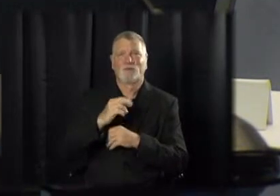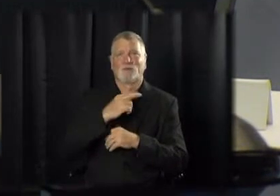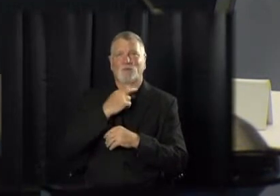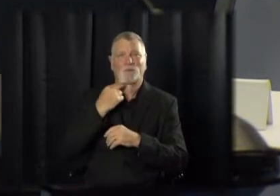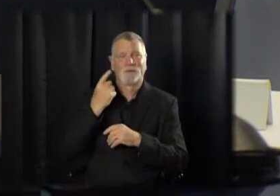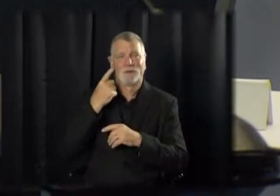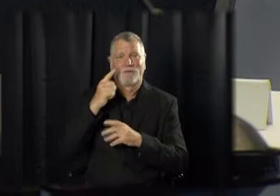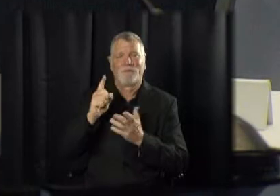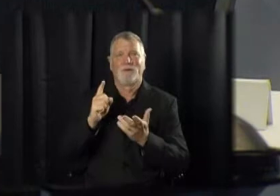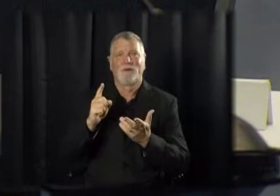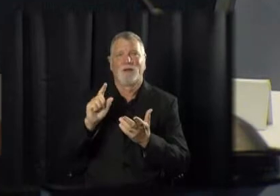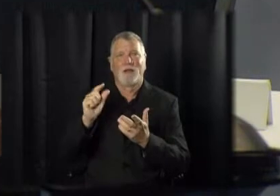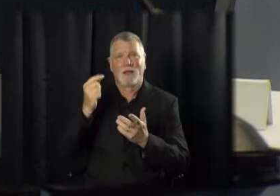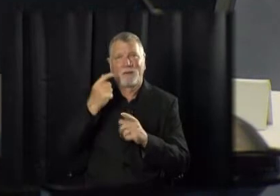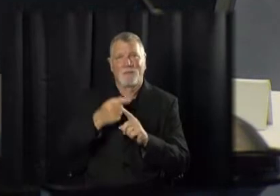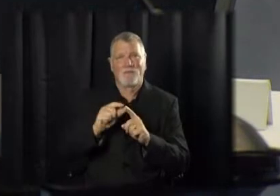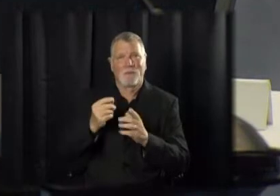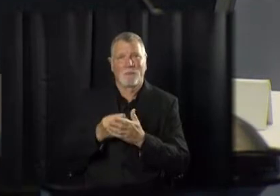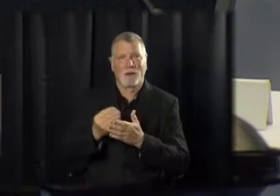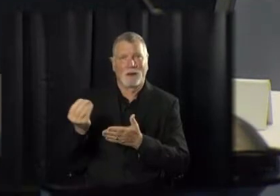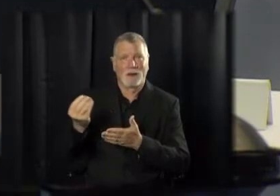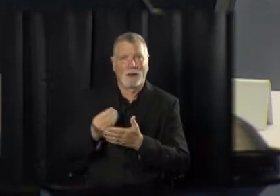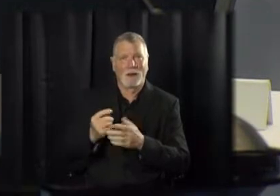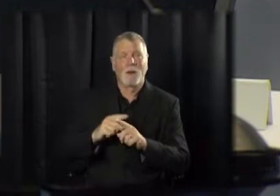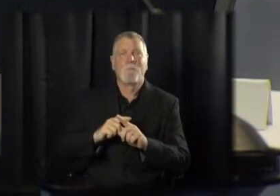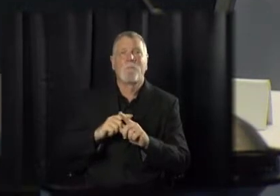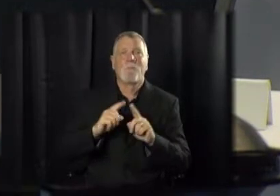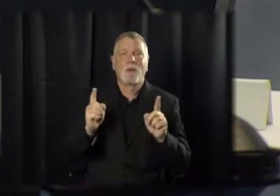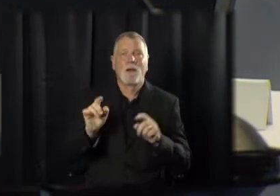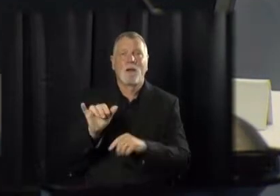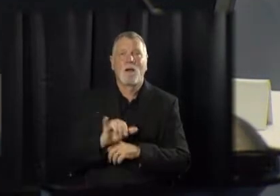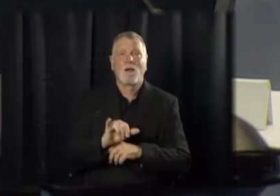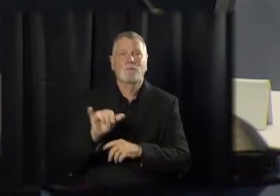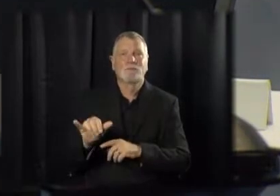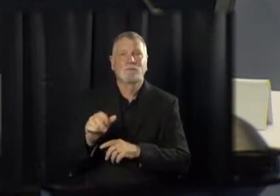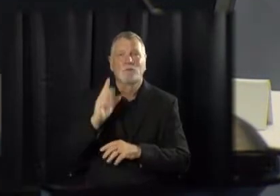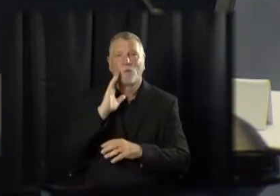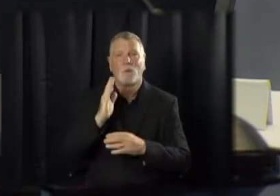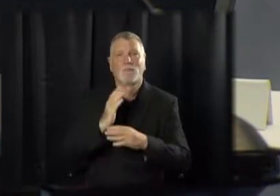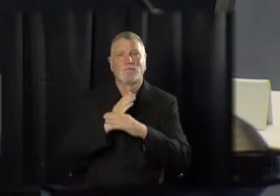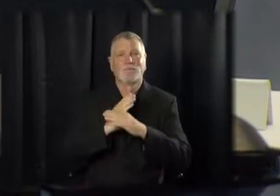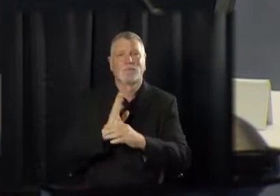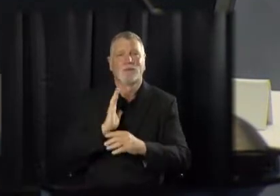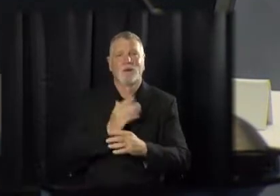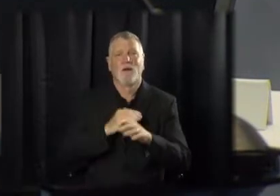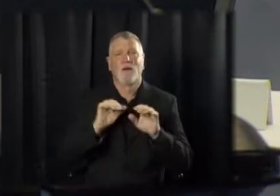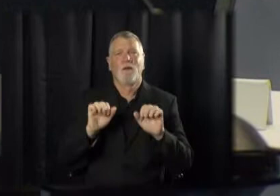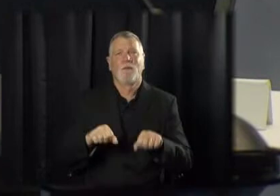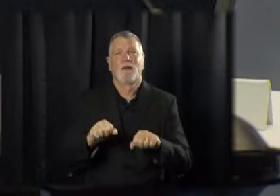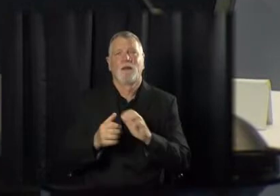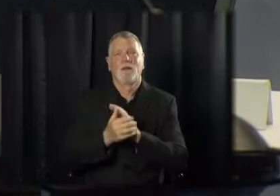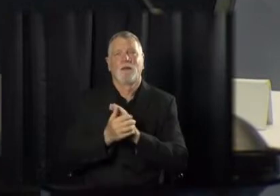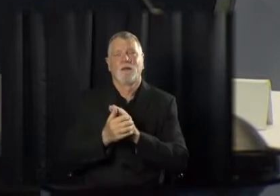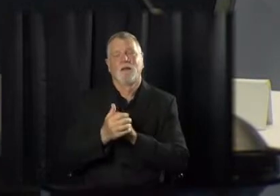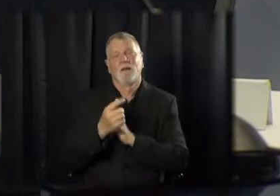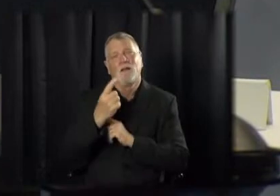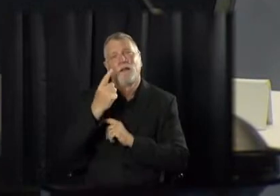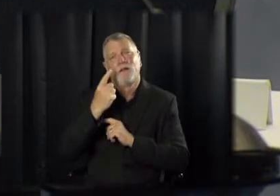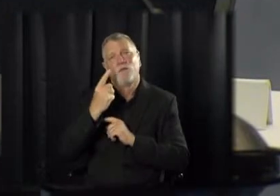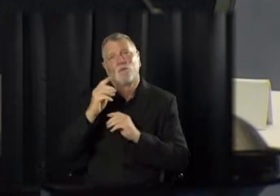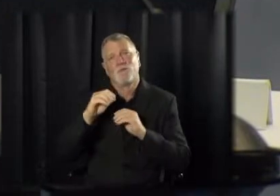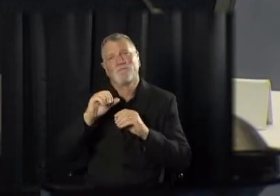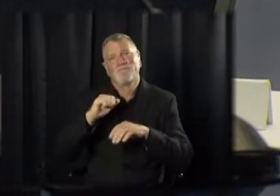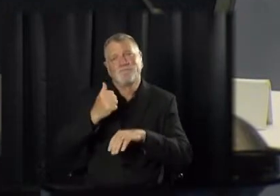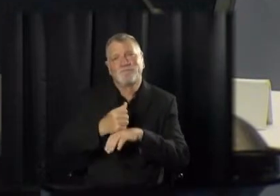can receive from the government, but also it will hamper our ability to put in